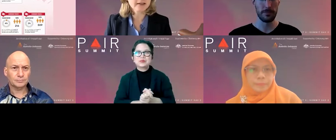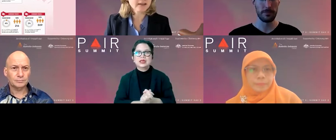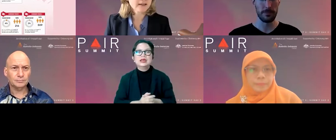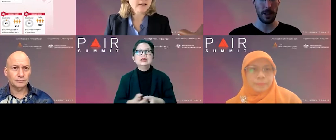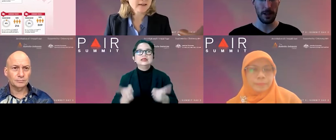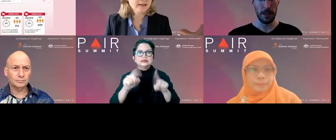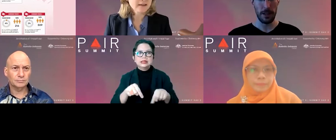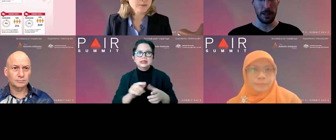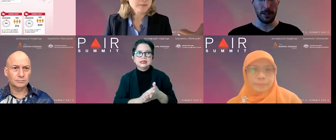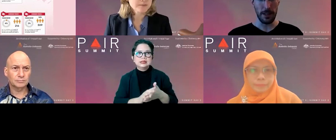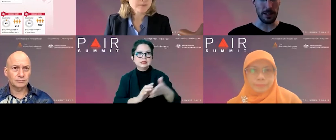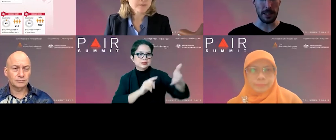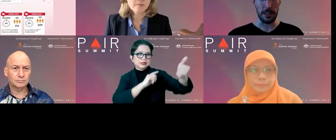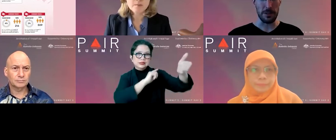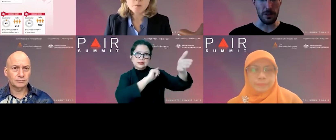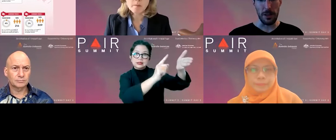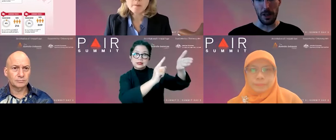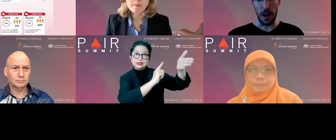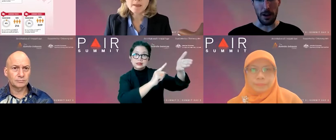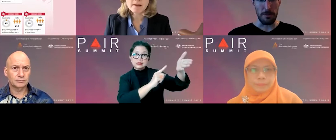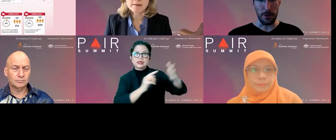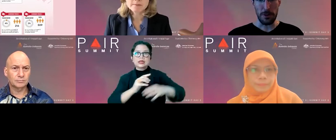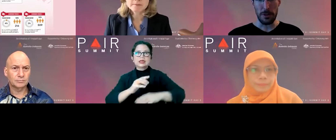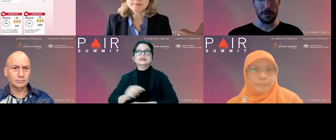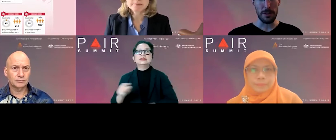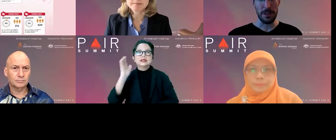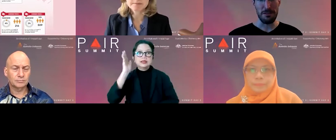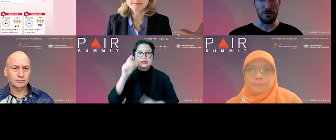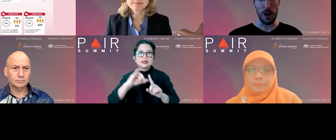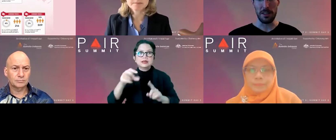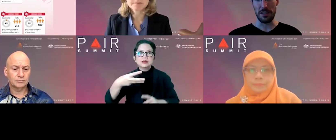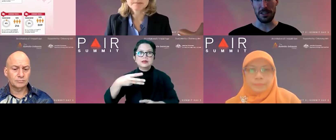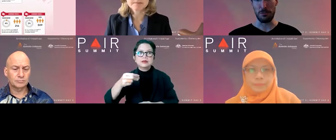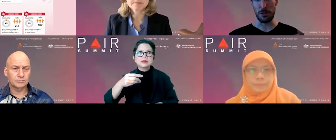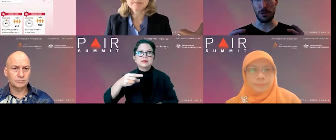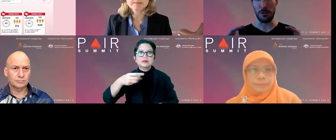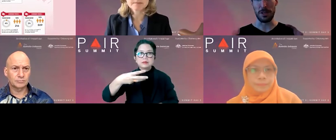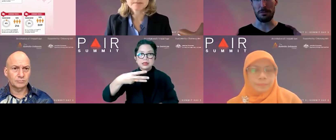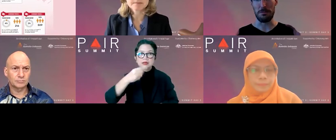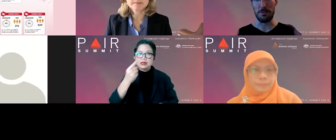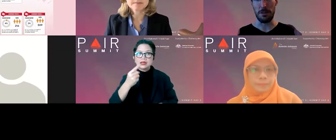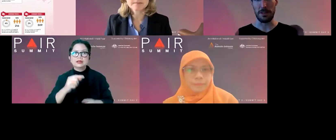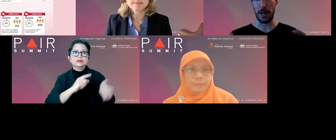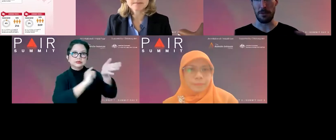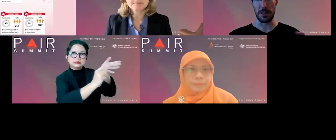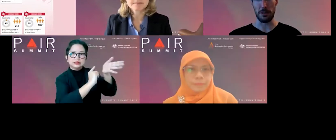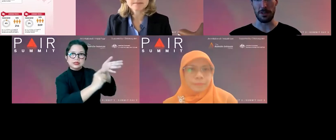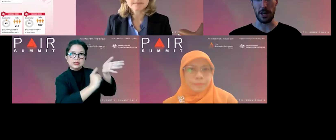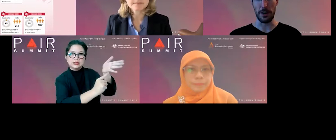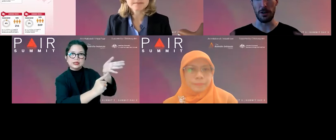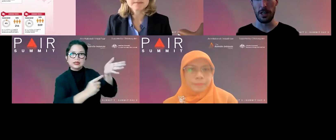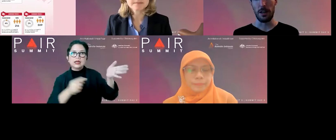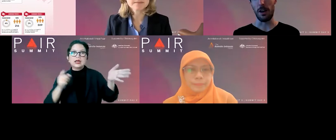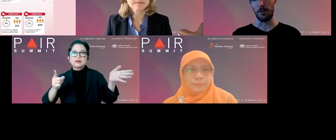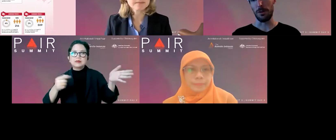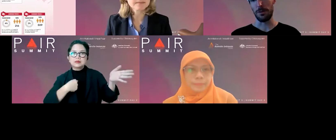you. Yeah, exactly. So first I want to say, why is it that we're showing this hypothetical